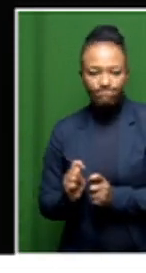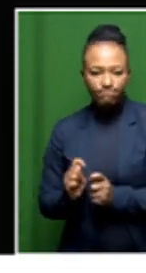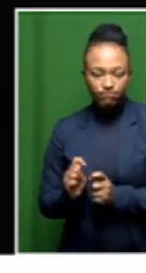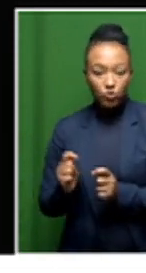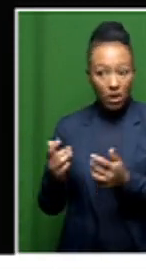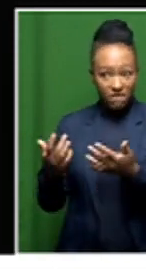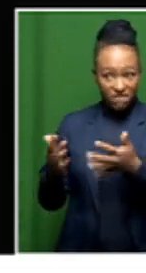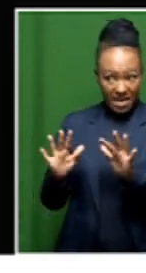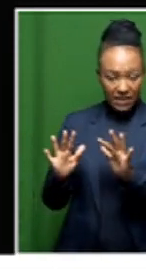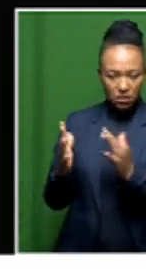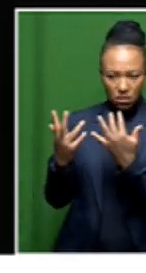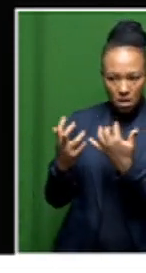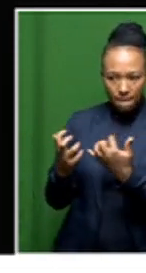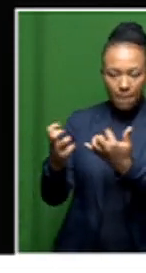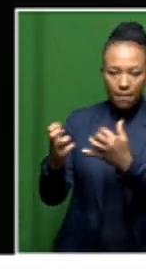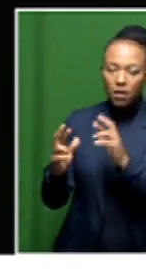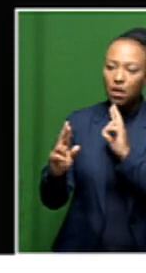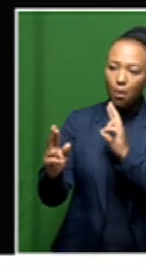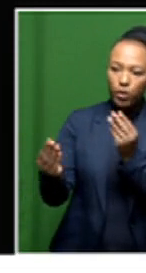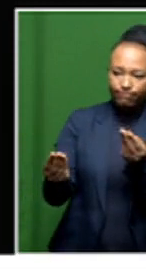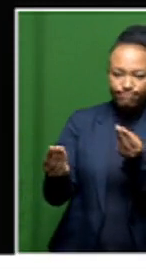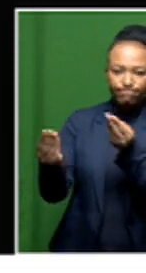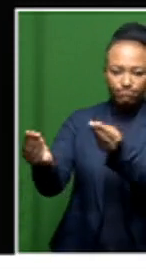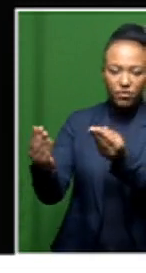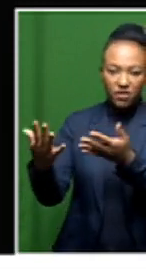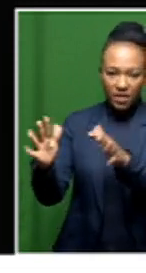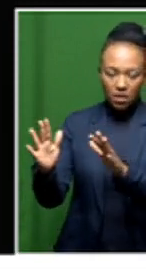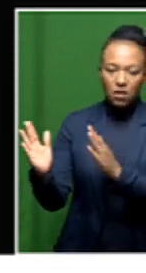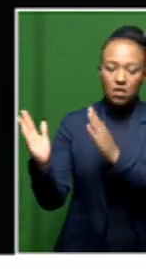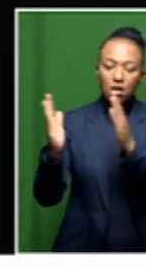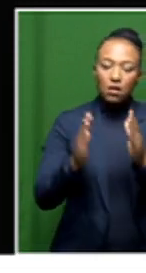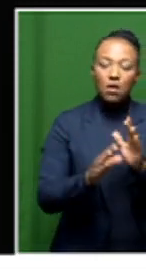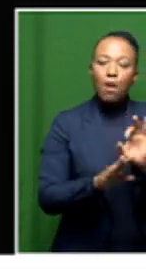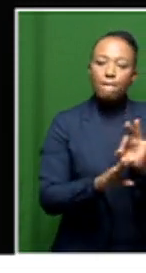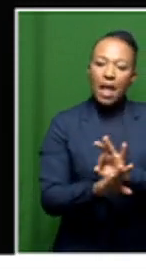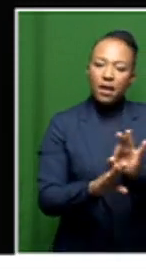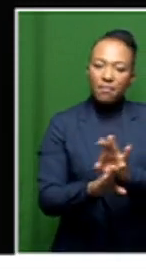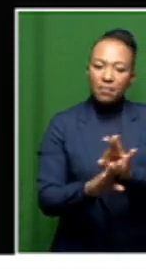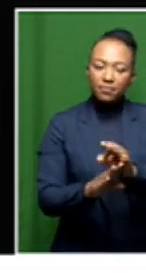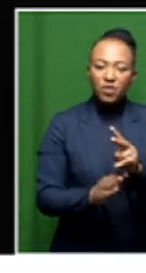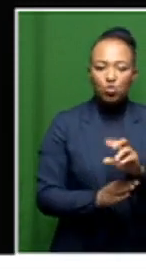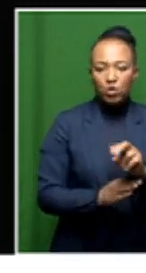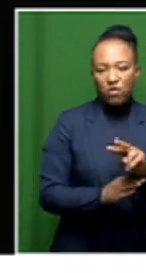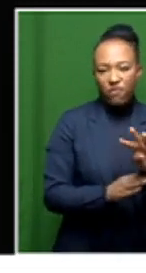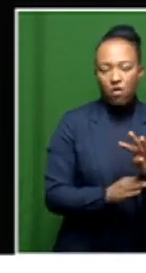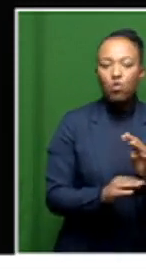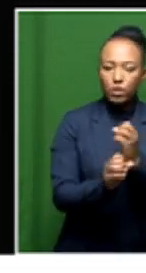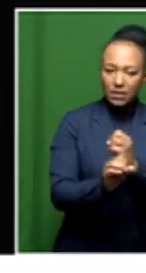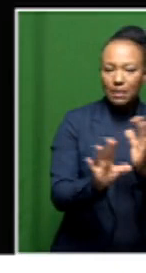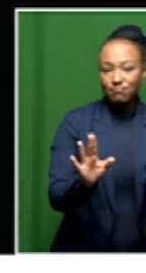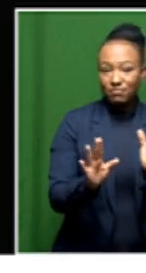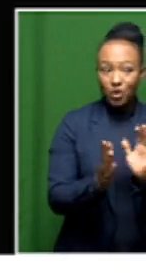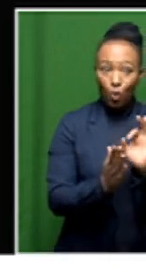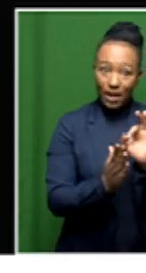so, we will immediately commence with the planning for 2024. Because to plan an